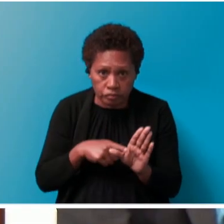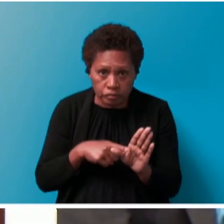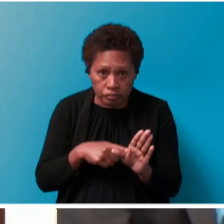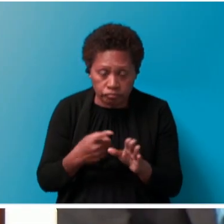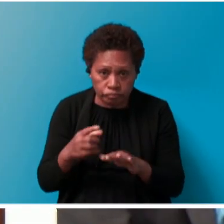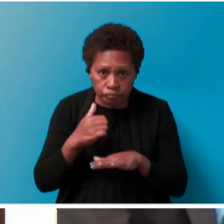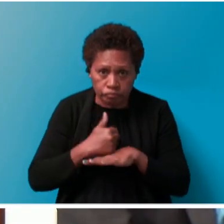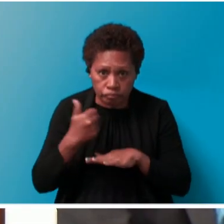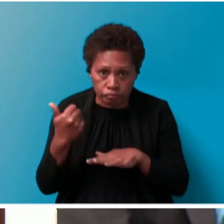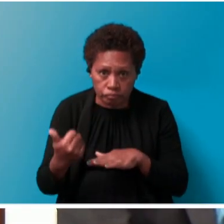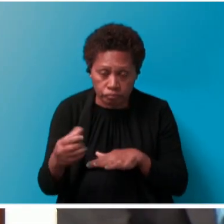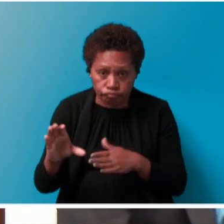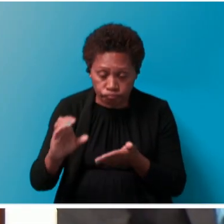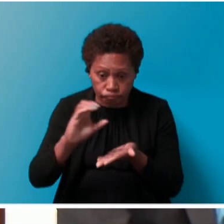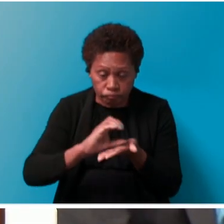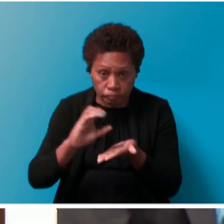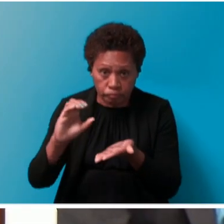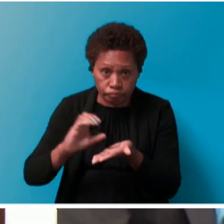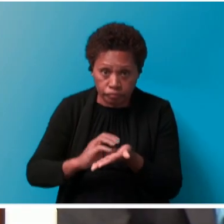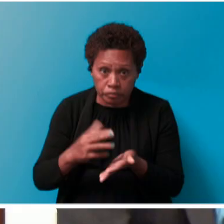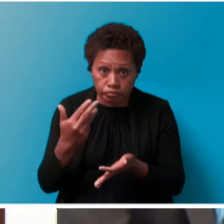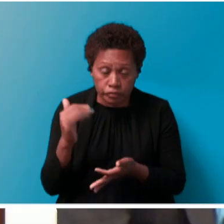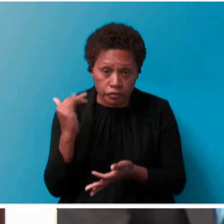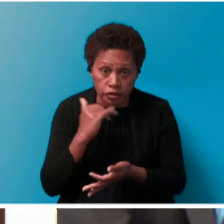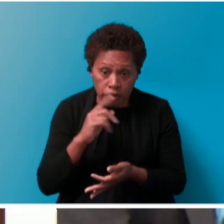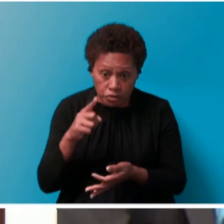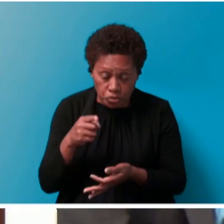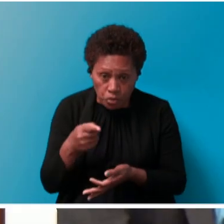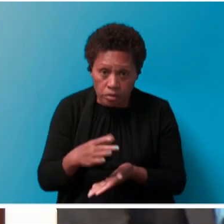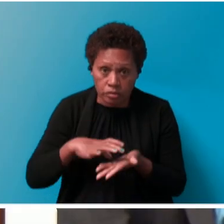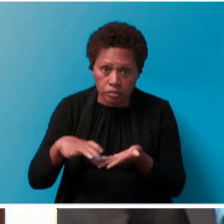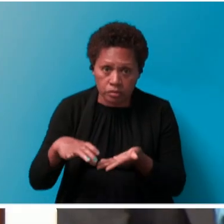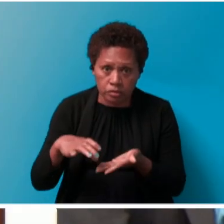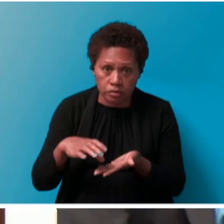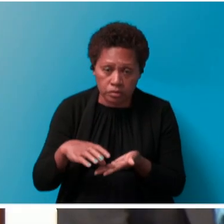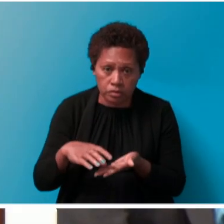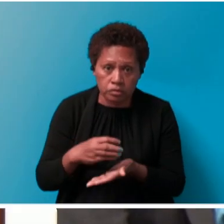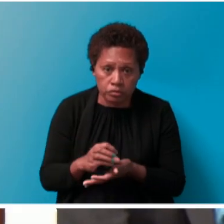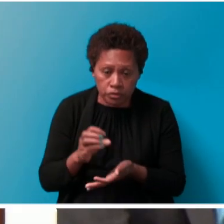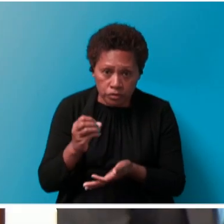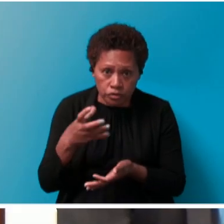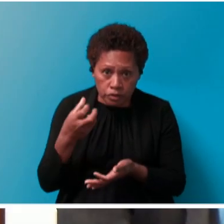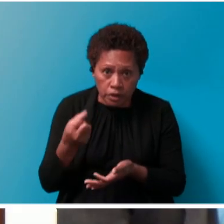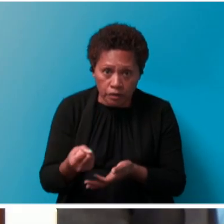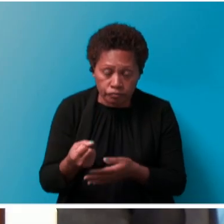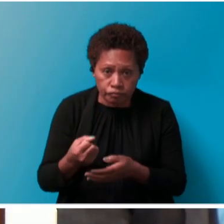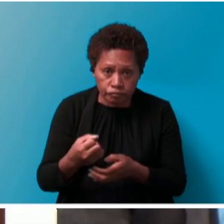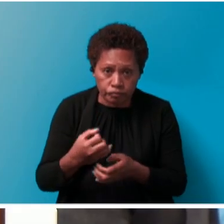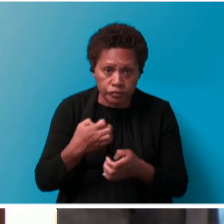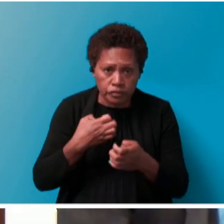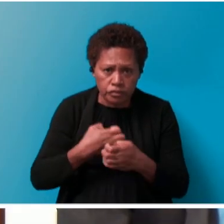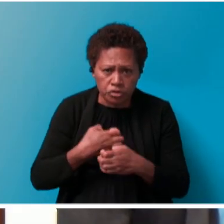government has allocated over $900,000 to Habitat for Humanity Fiji to undertake the scheme and engineering plan for